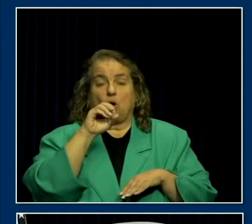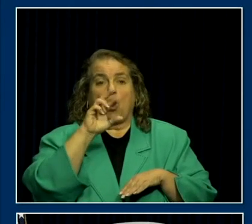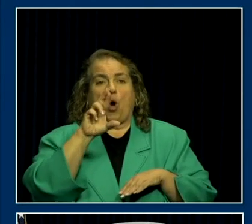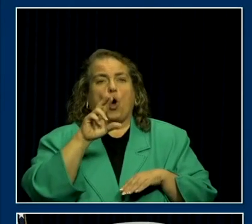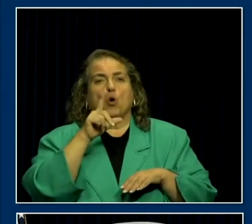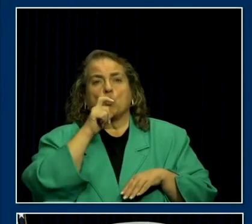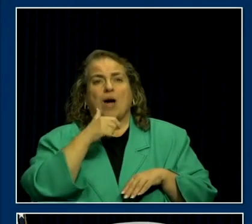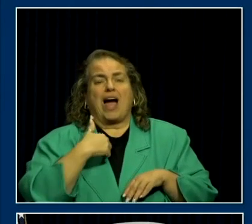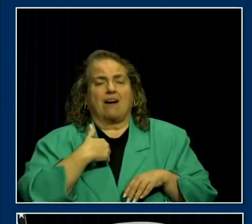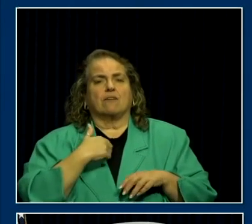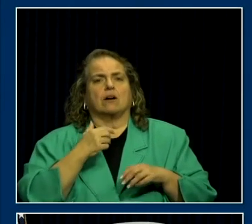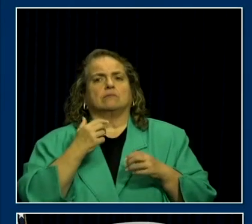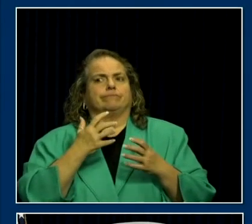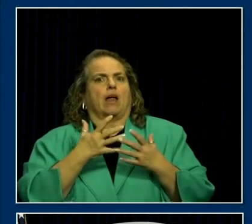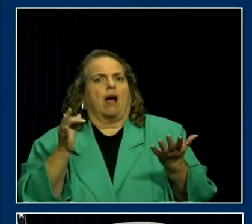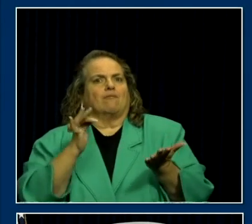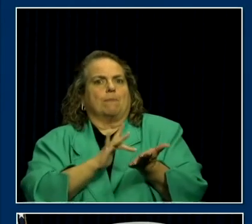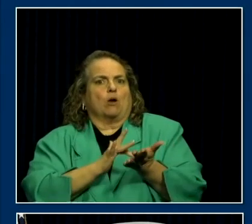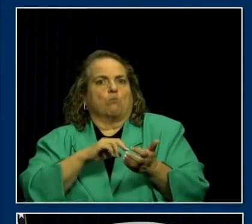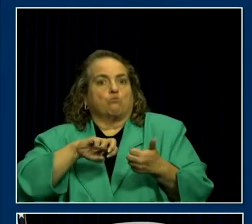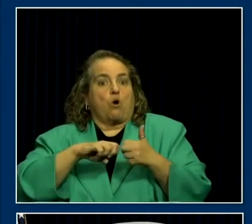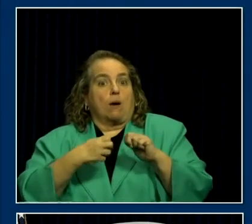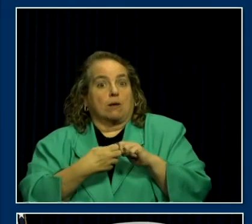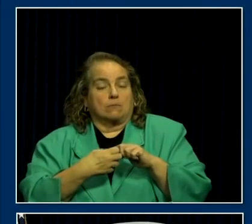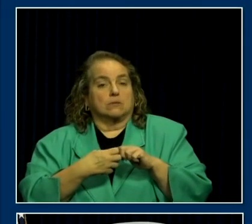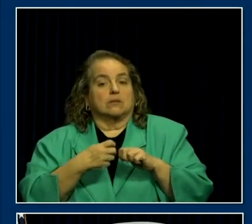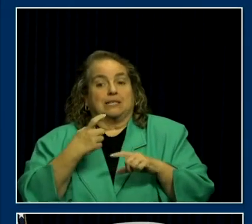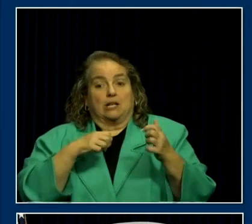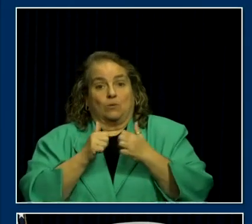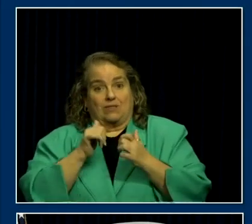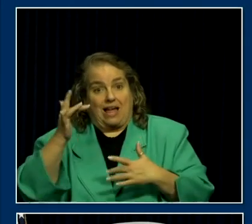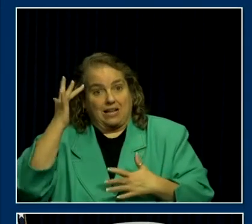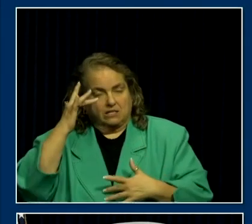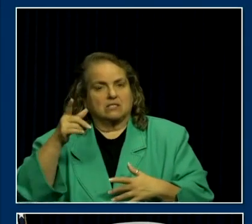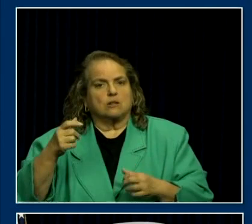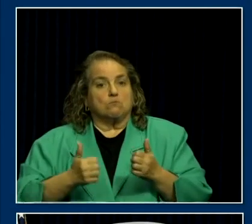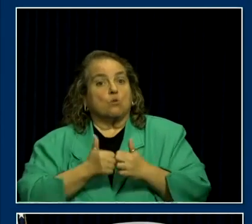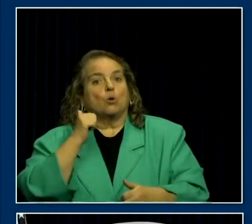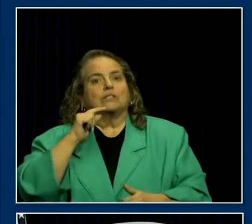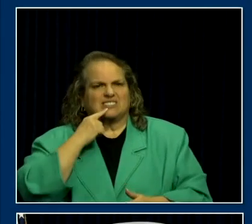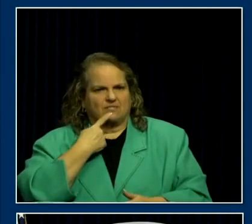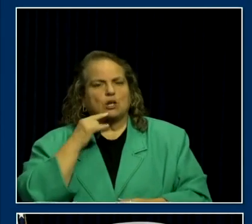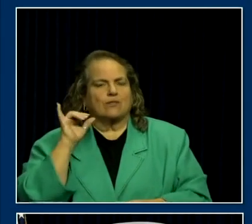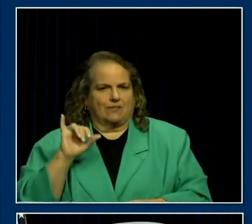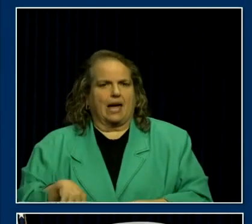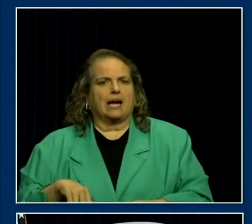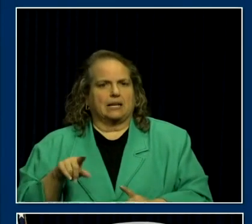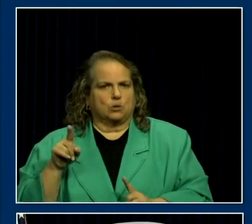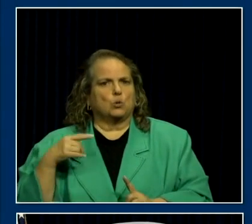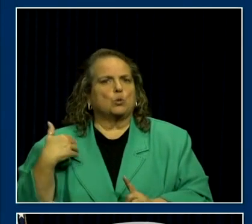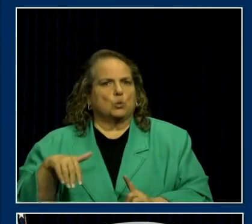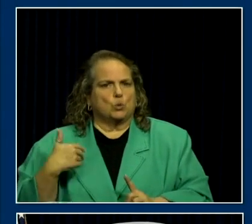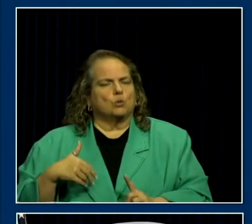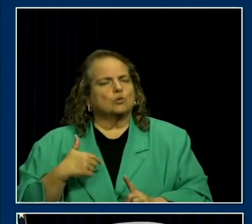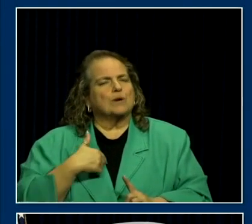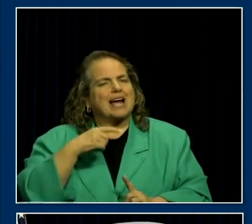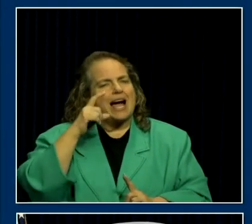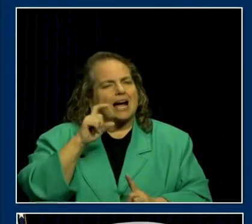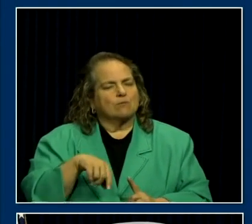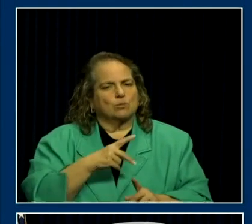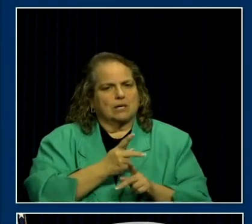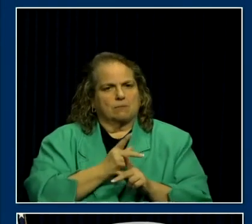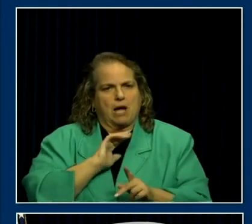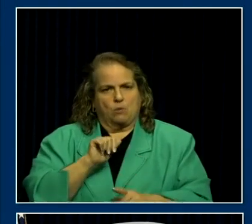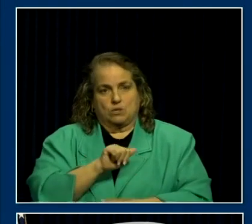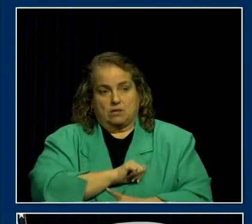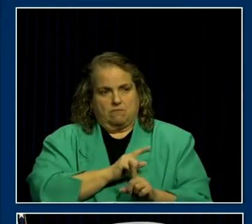that are at highest risk for dealing with this illness in the most severe form. So we have to do everything we can to keep ourselves